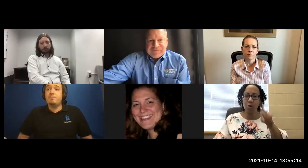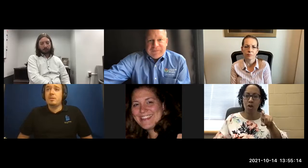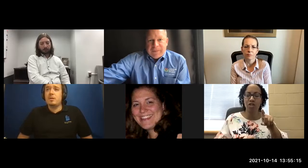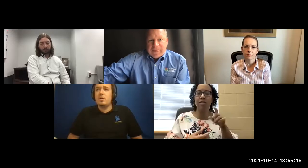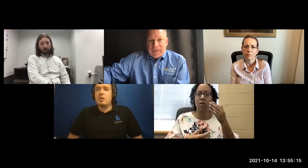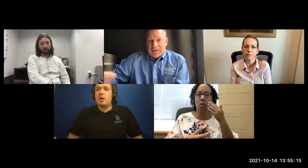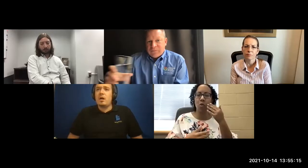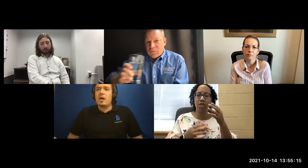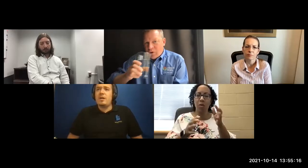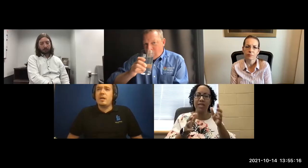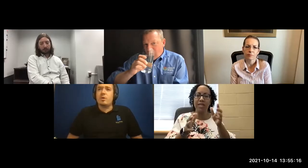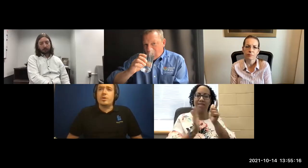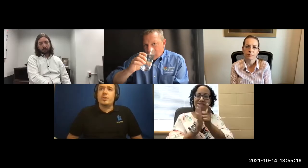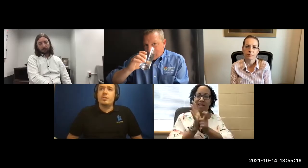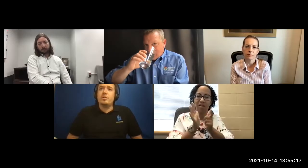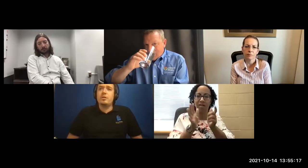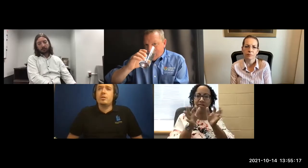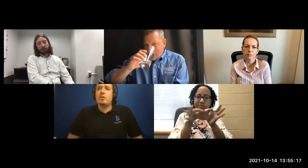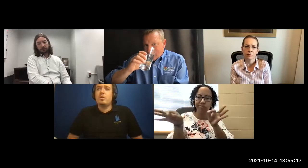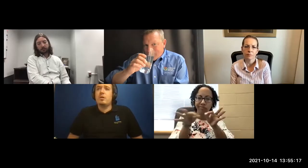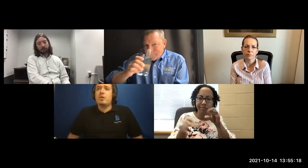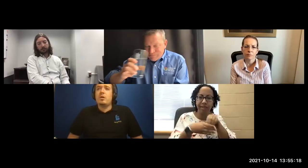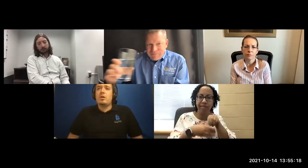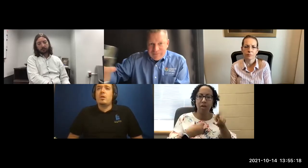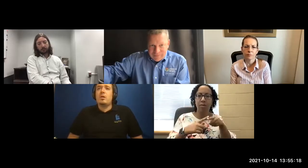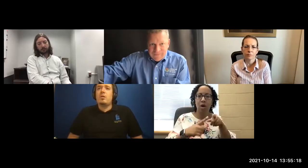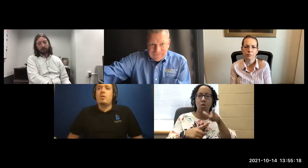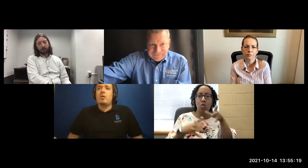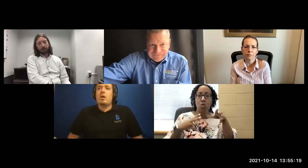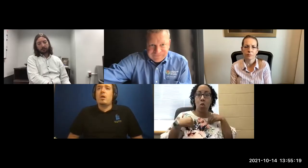Tamara? I did have a question.